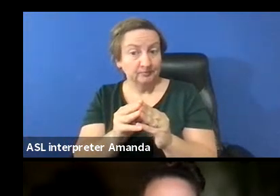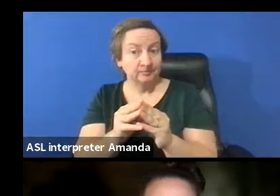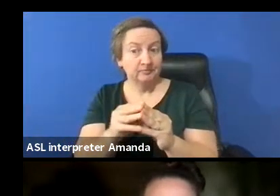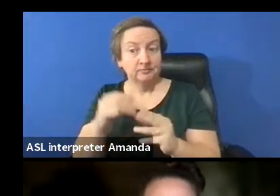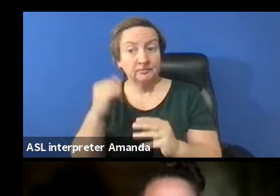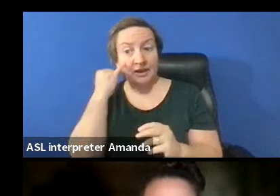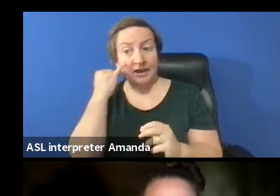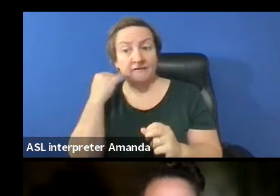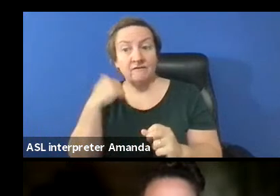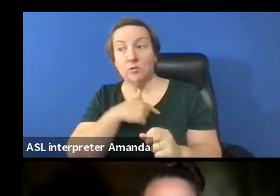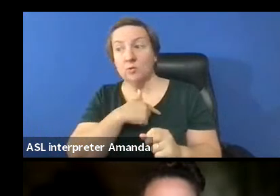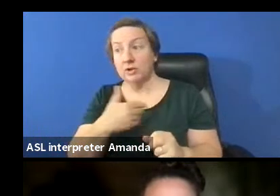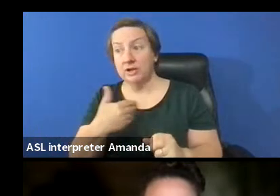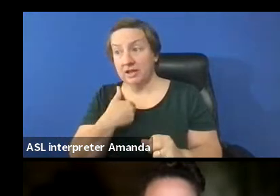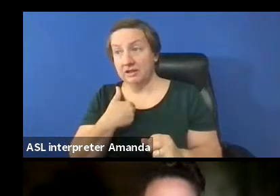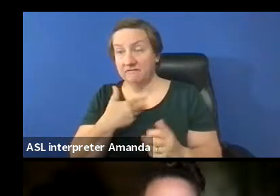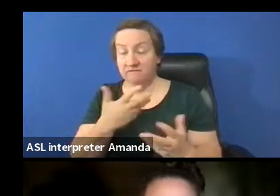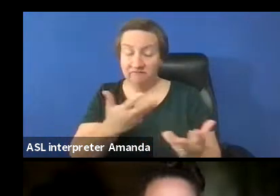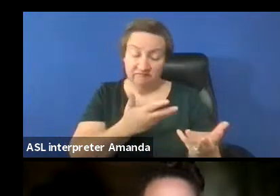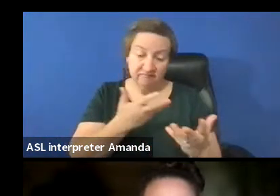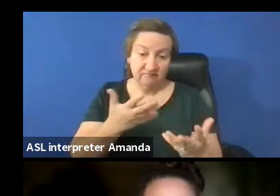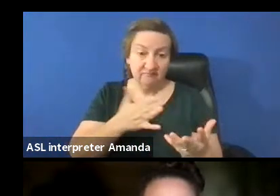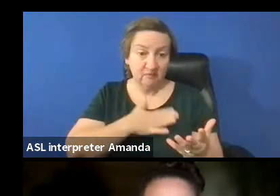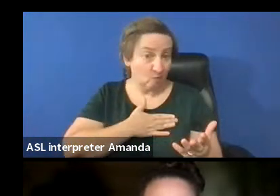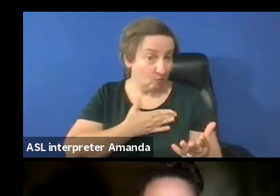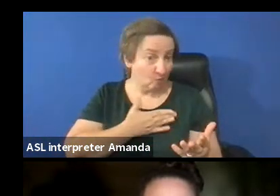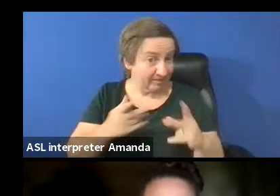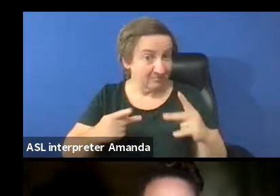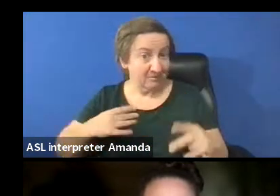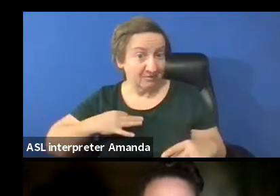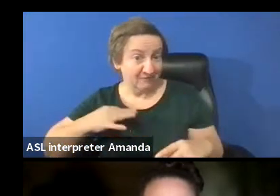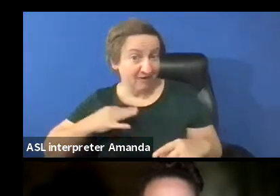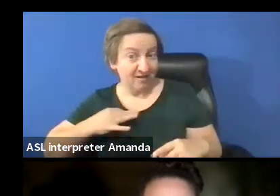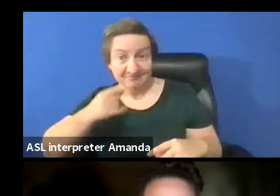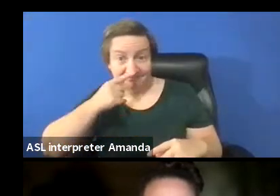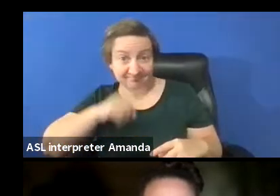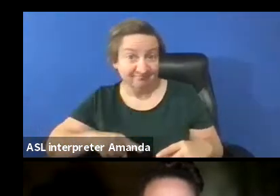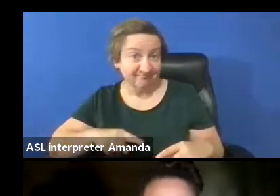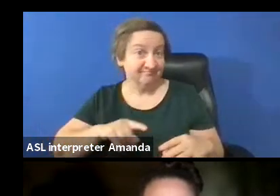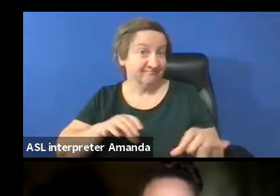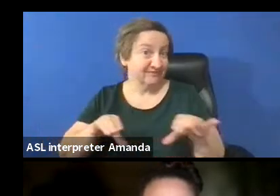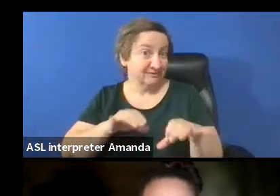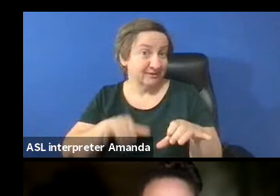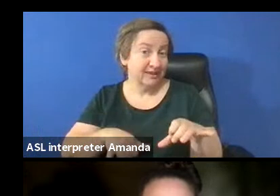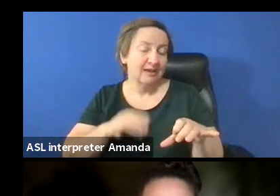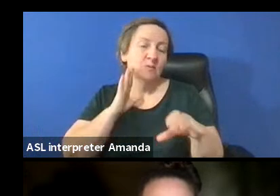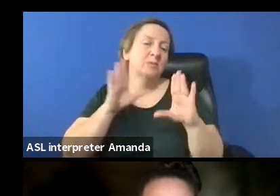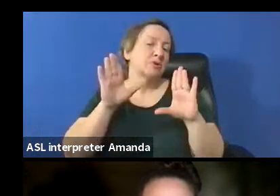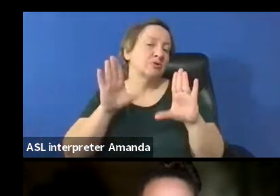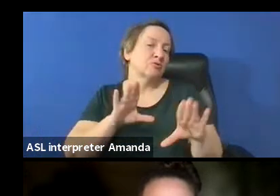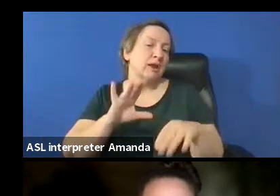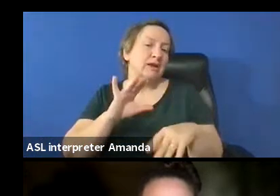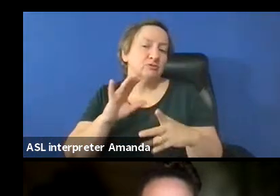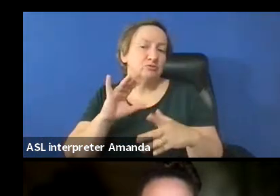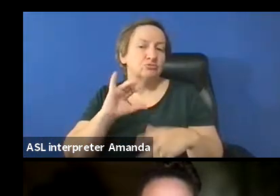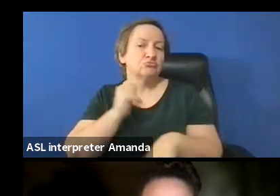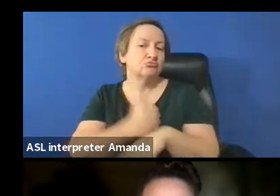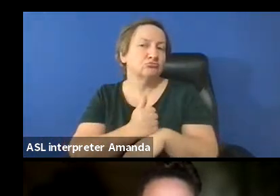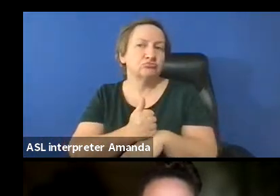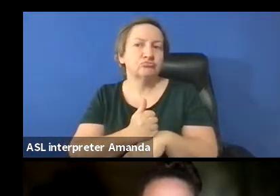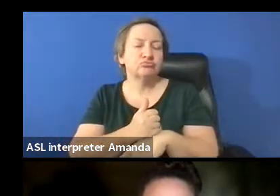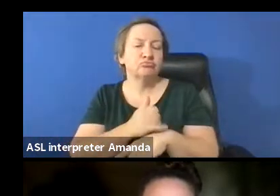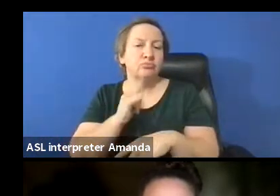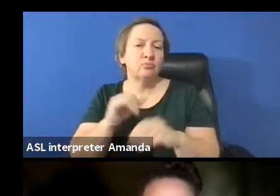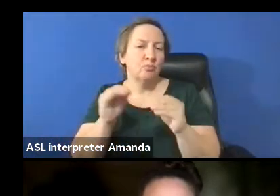if we've got some willing volunteers to do that, it would be great to have that sort of deep